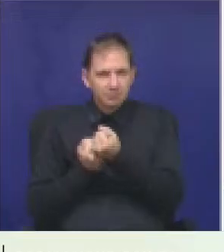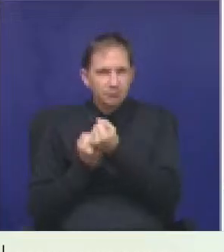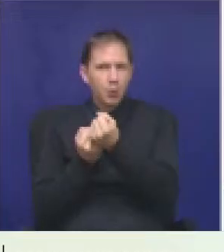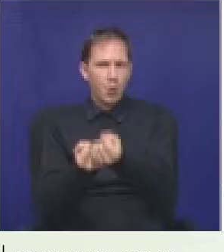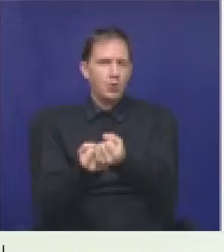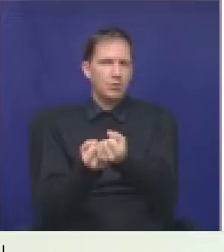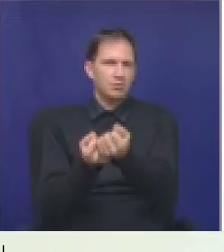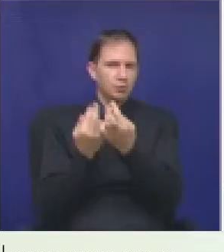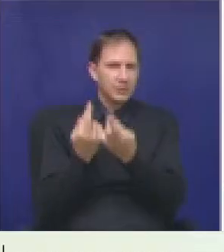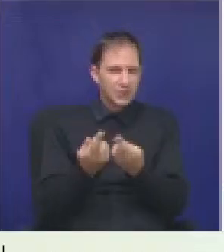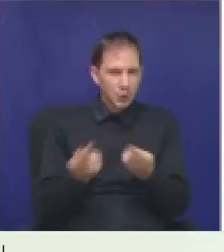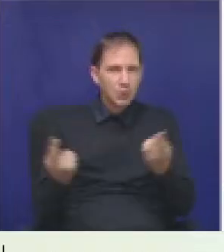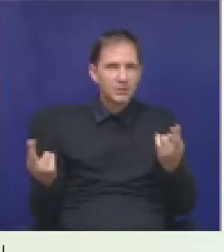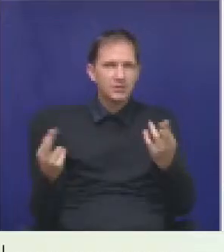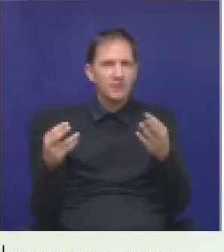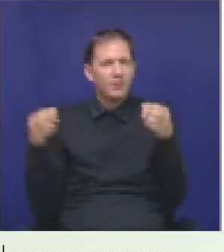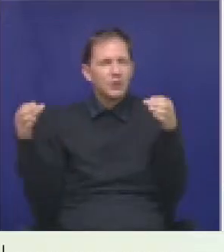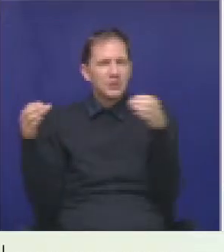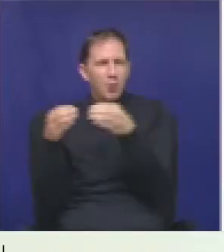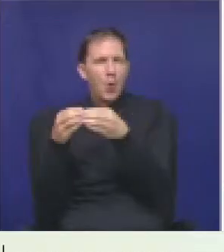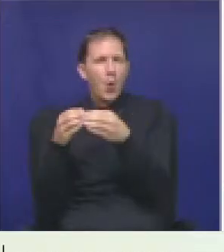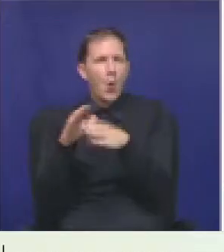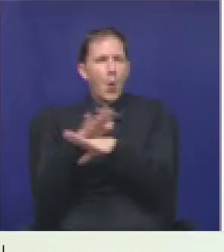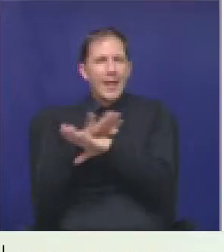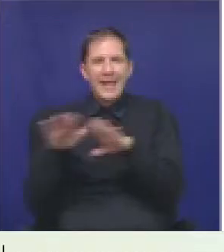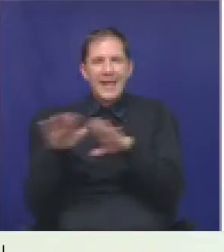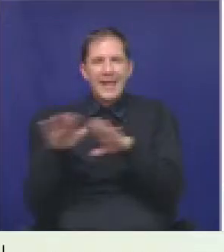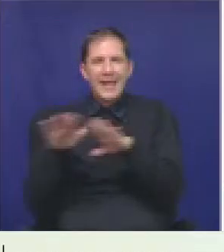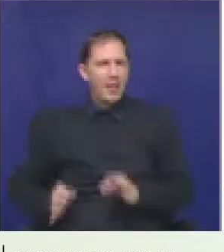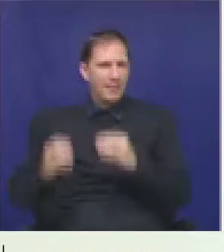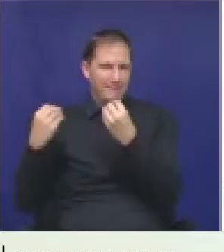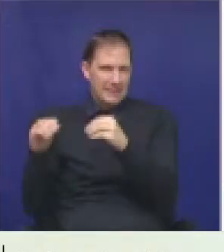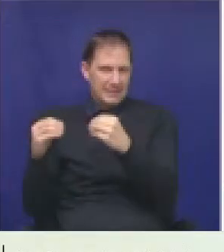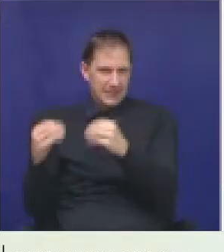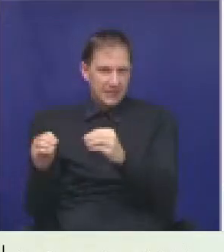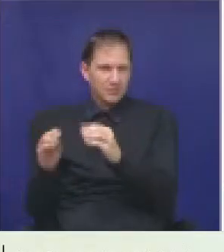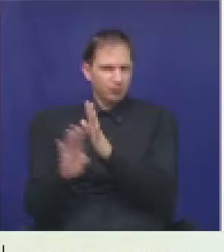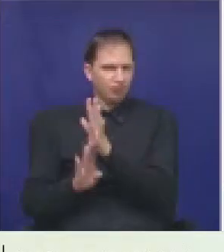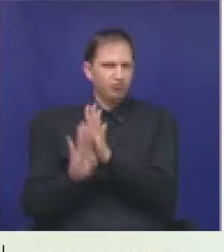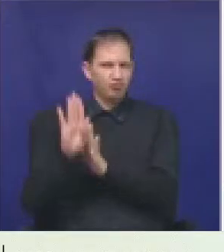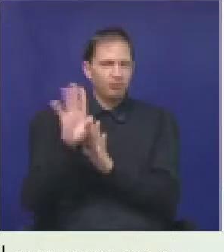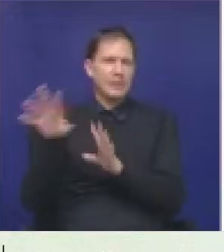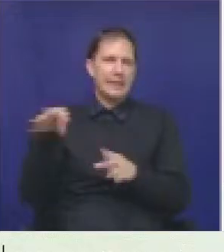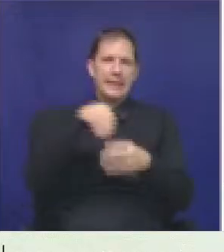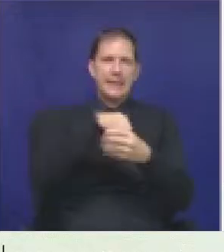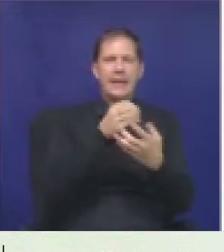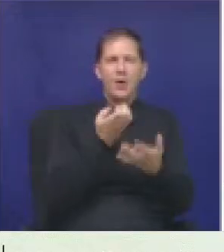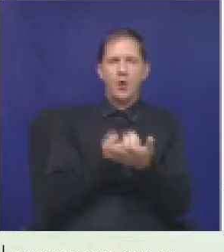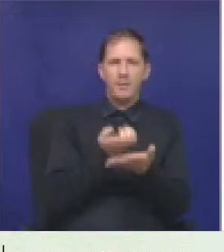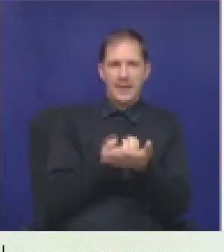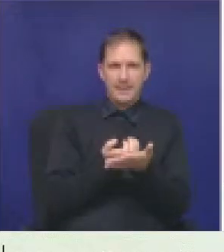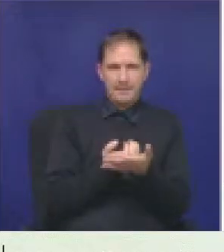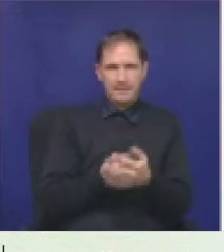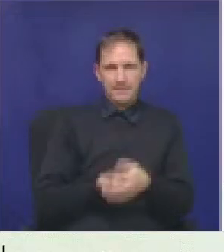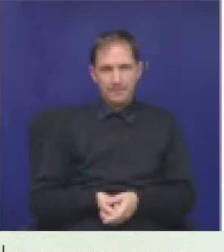informal businesses, ensuring their growth and sustainability within the broader economy.